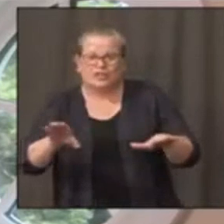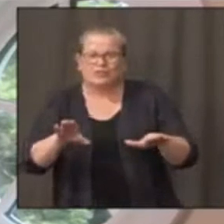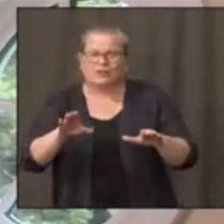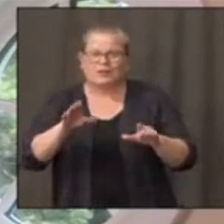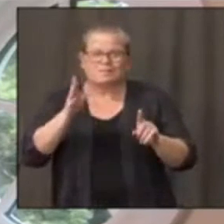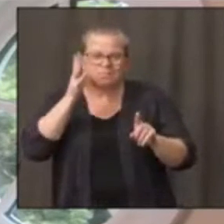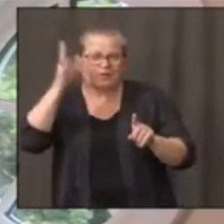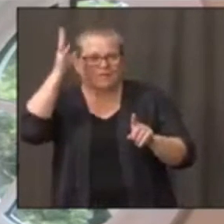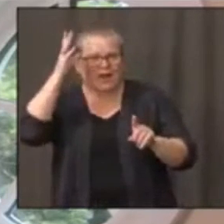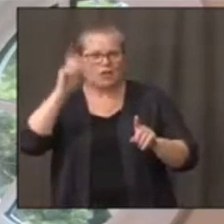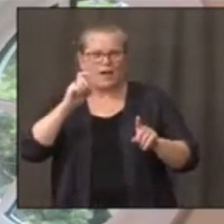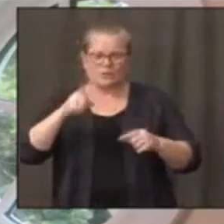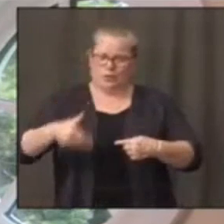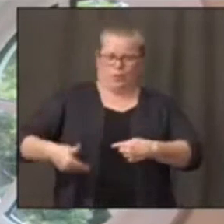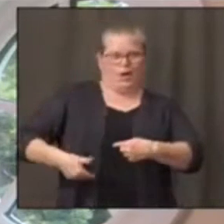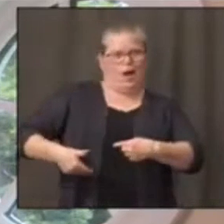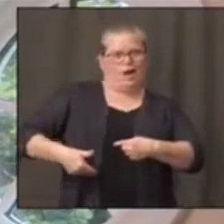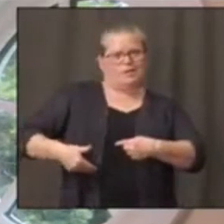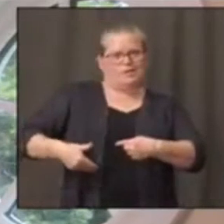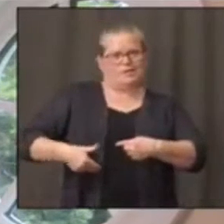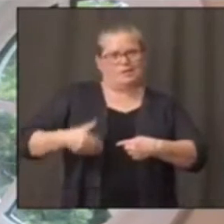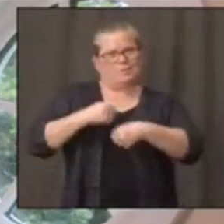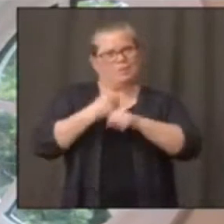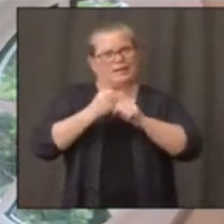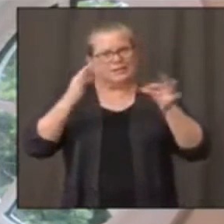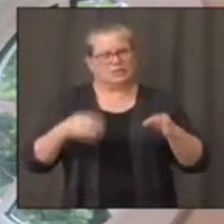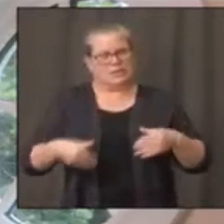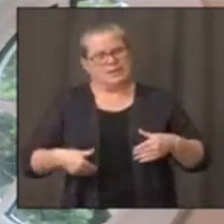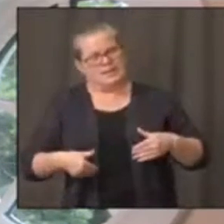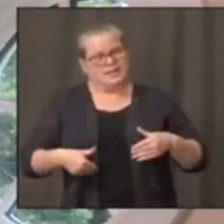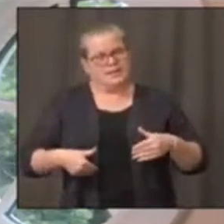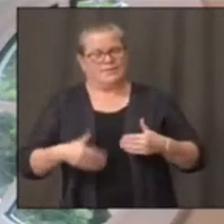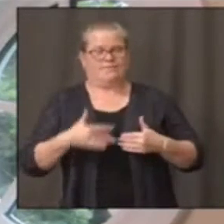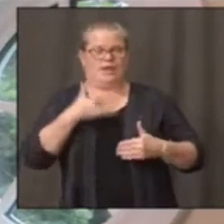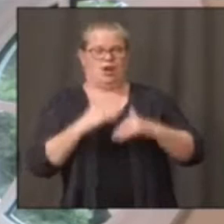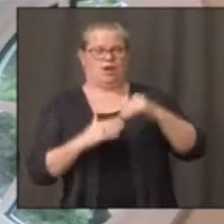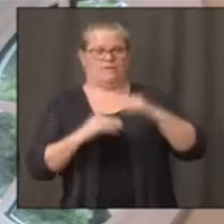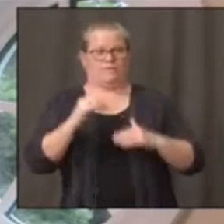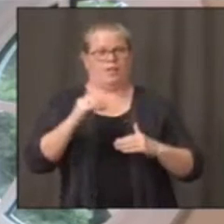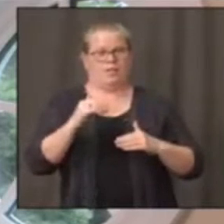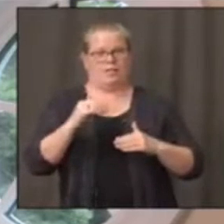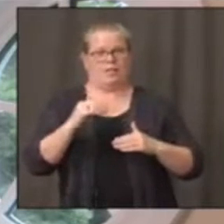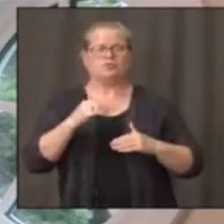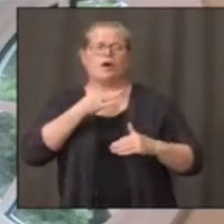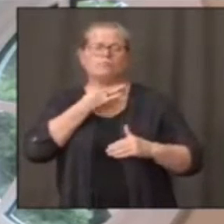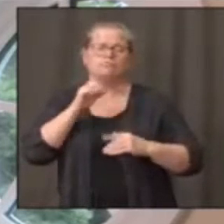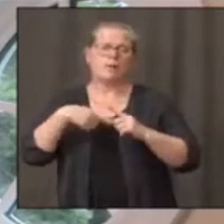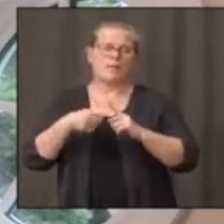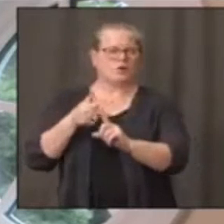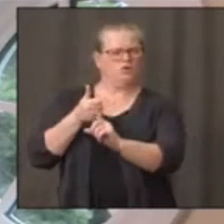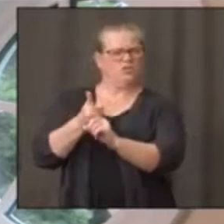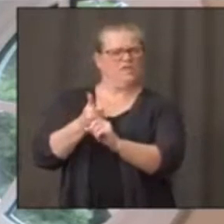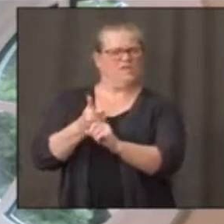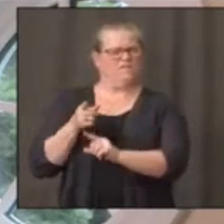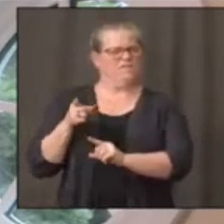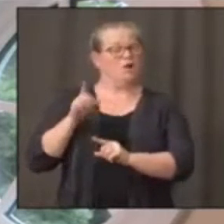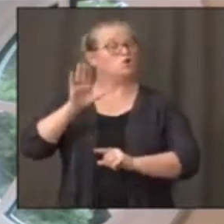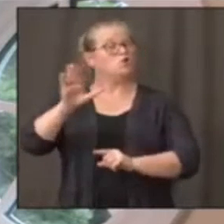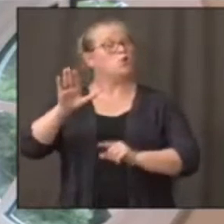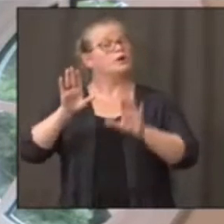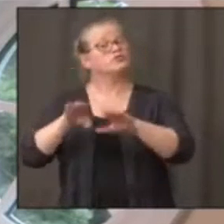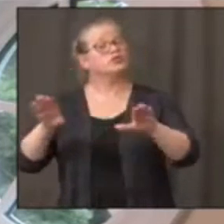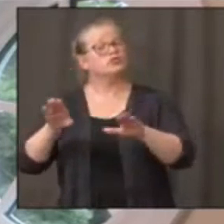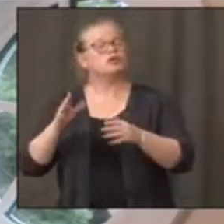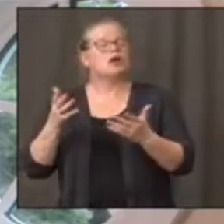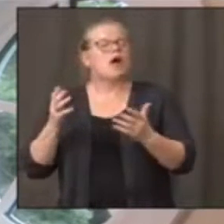So what are those metrics as far as your own kids that would make you say, no, I'm not comfortable with my kid